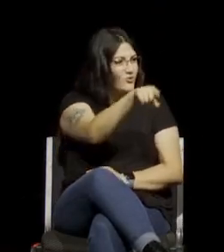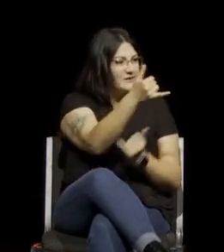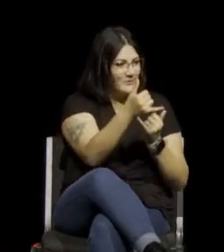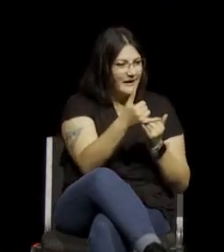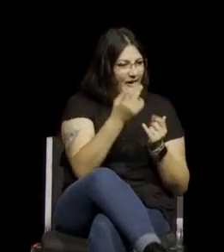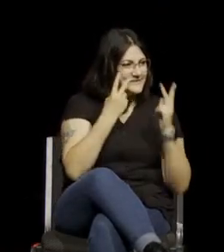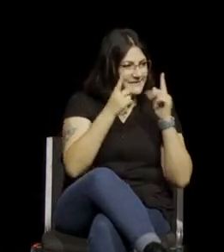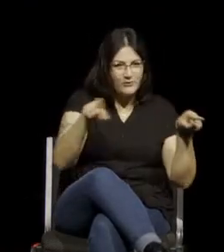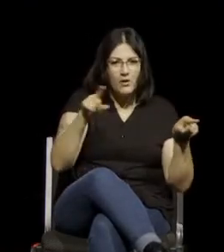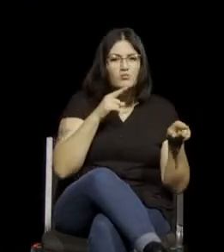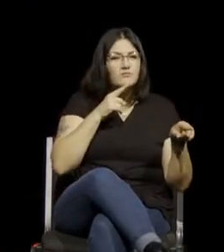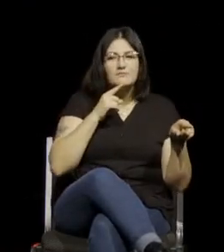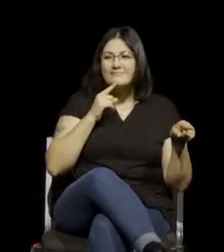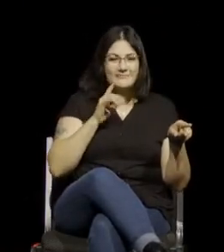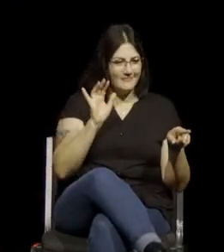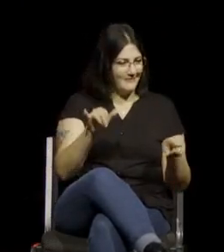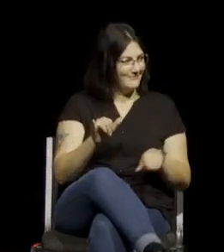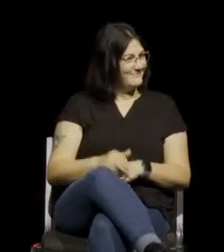well.